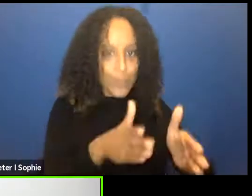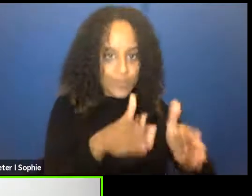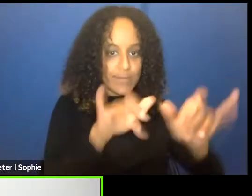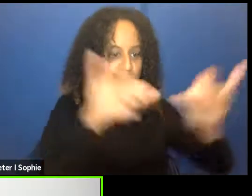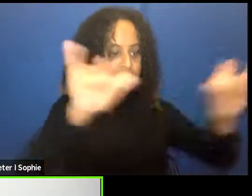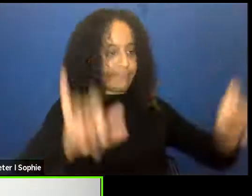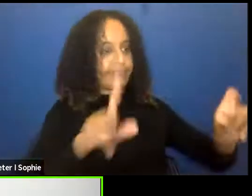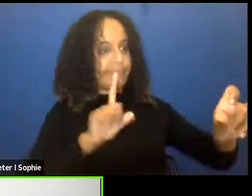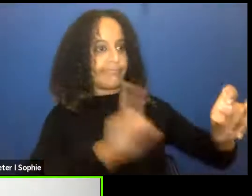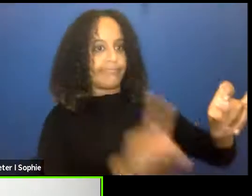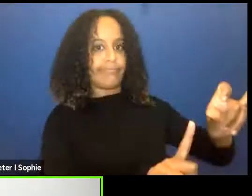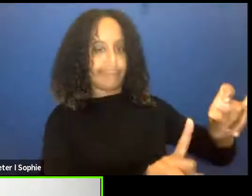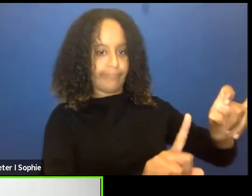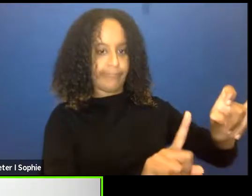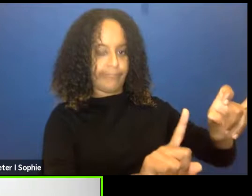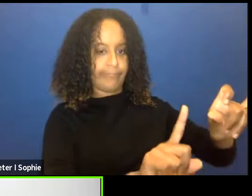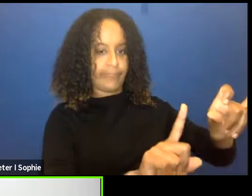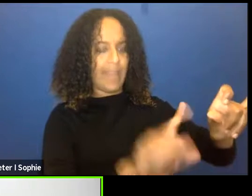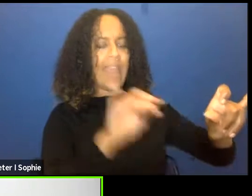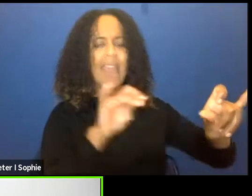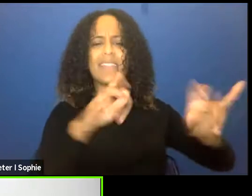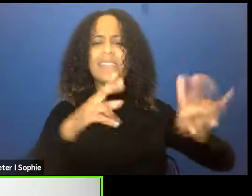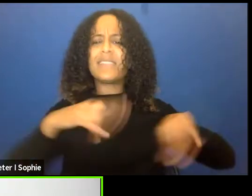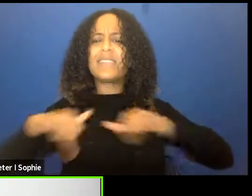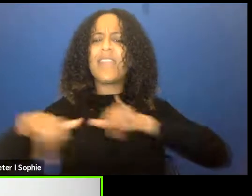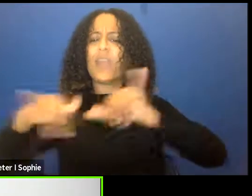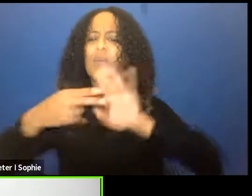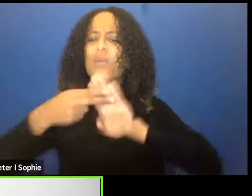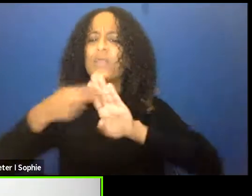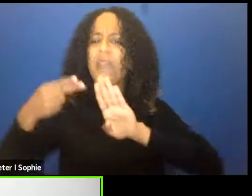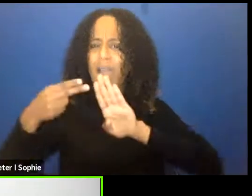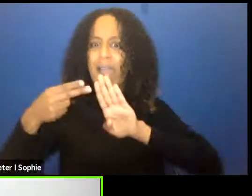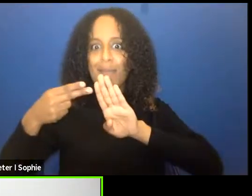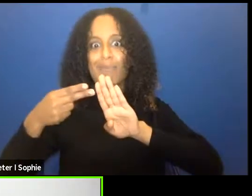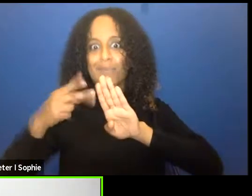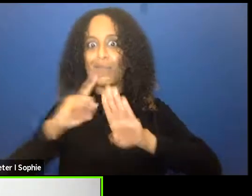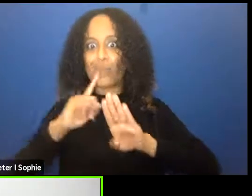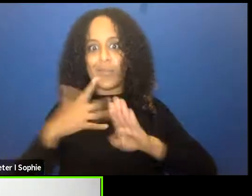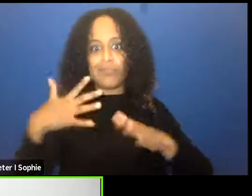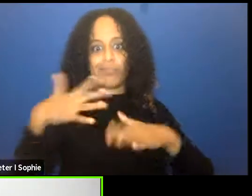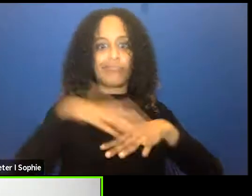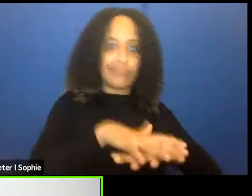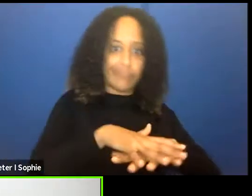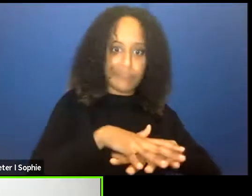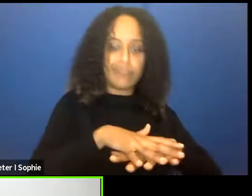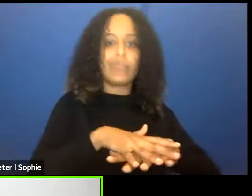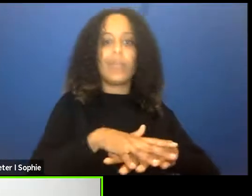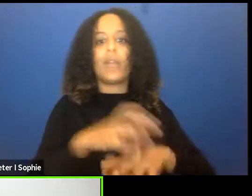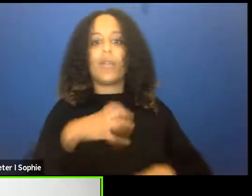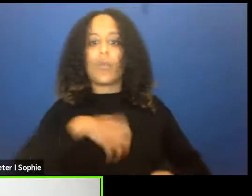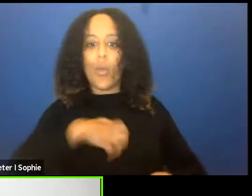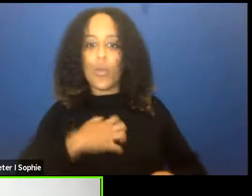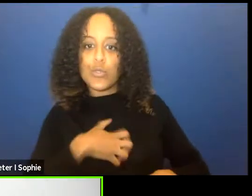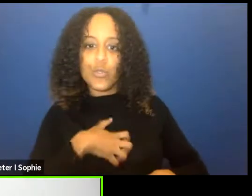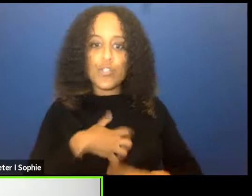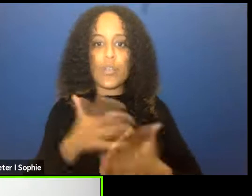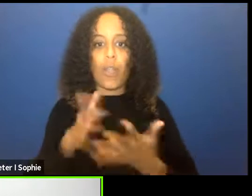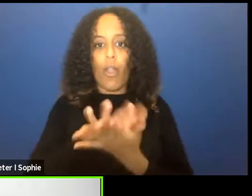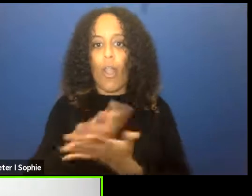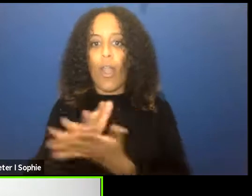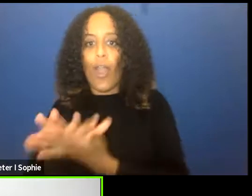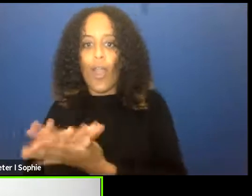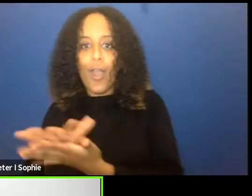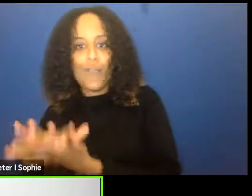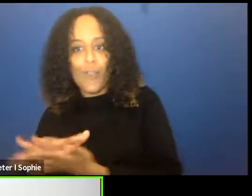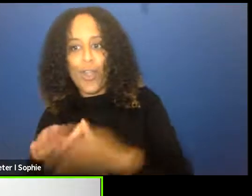then also the stereotype threat that can play a role in that, as well as the covering and the code switching and all of that